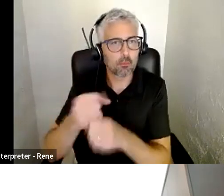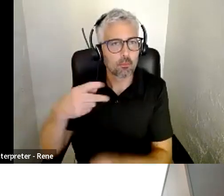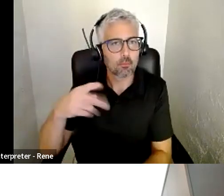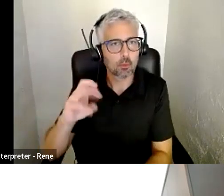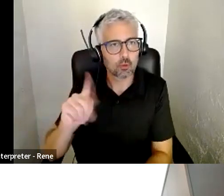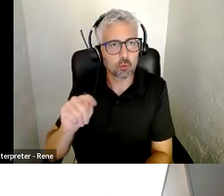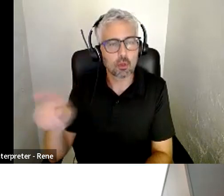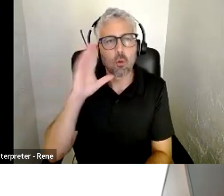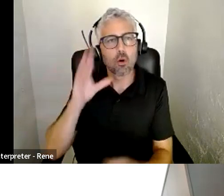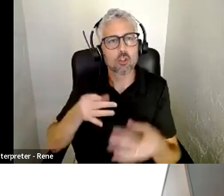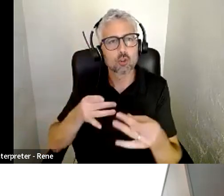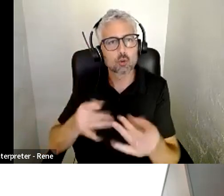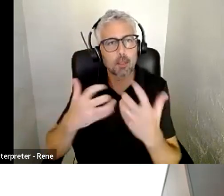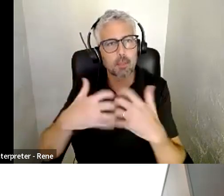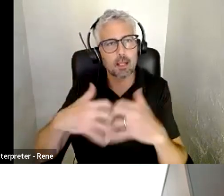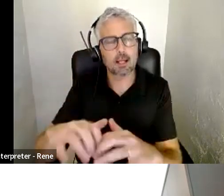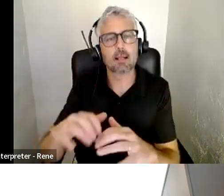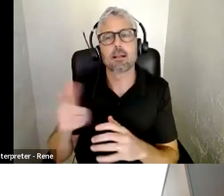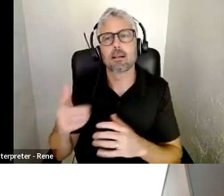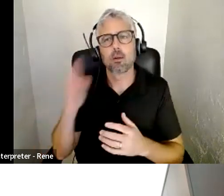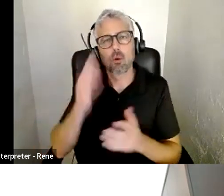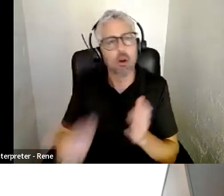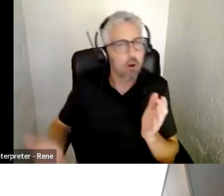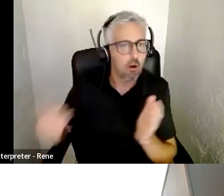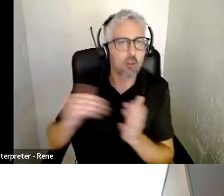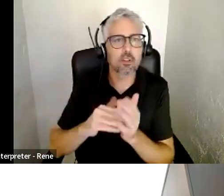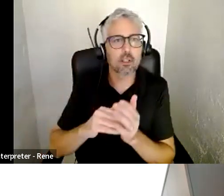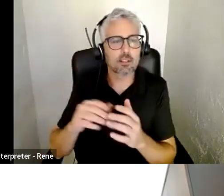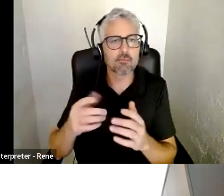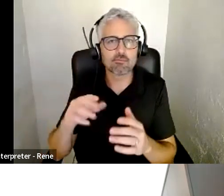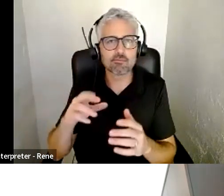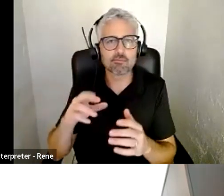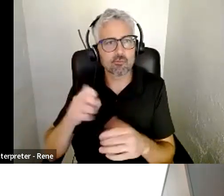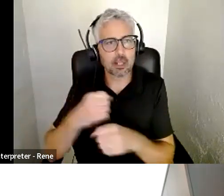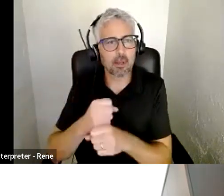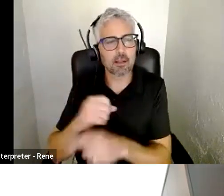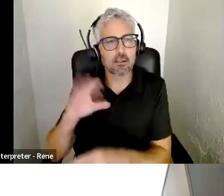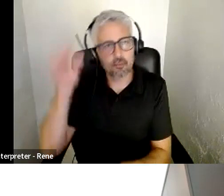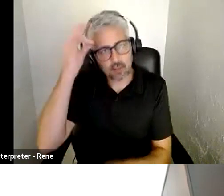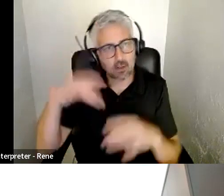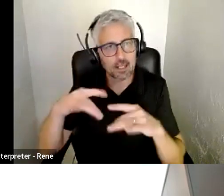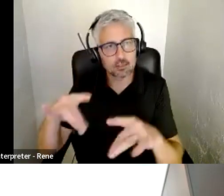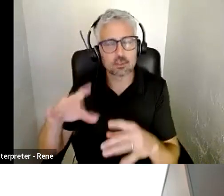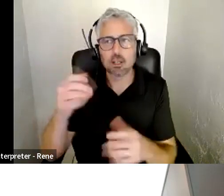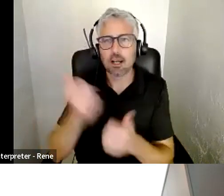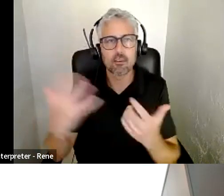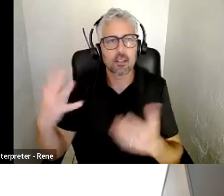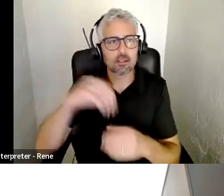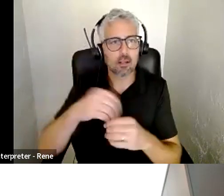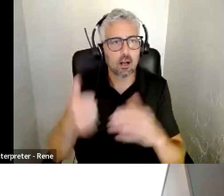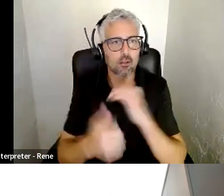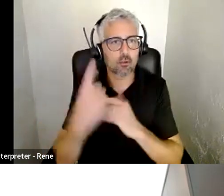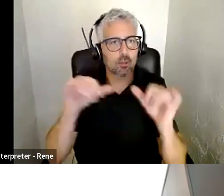redo the federal acquisition regulation to bring all of these under one umbrella